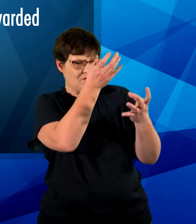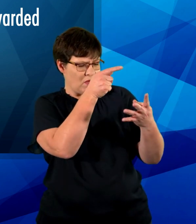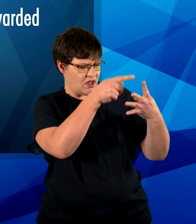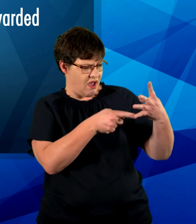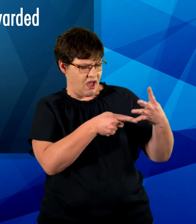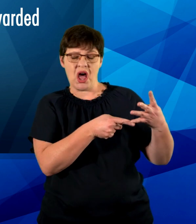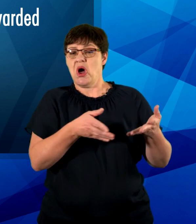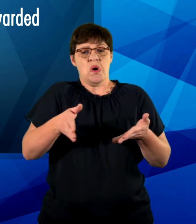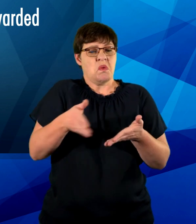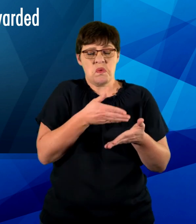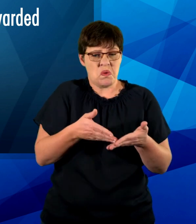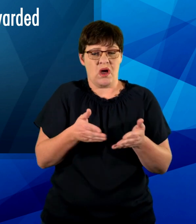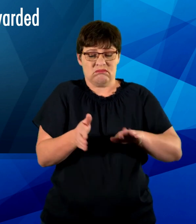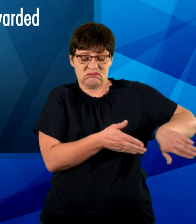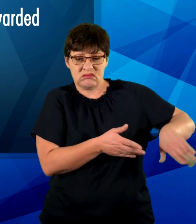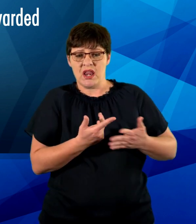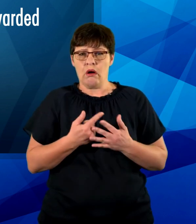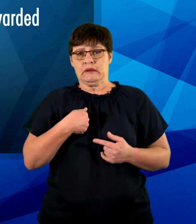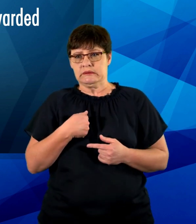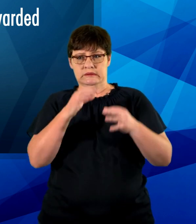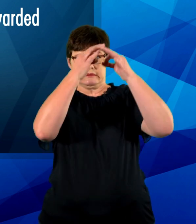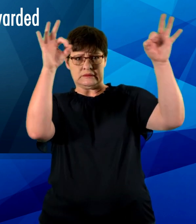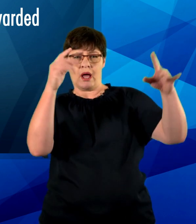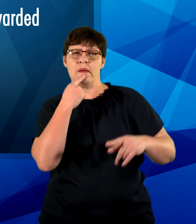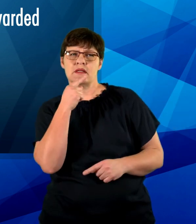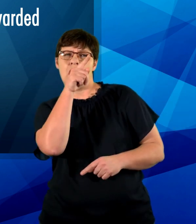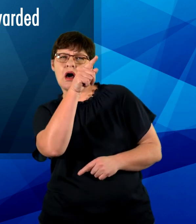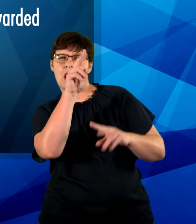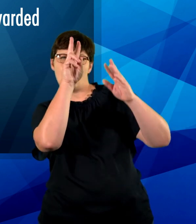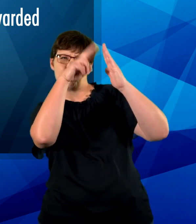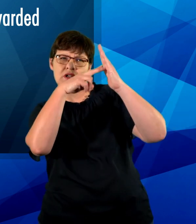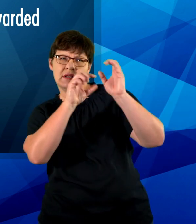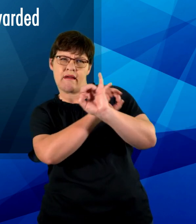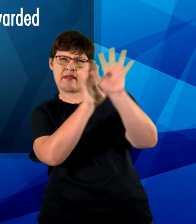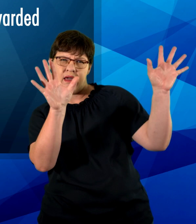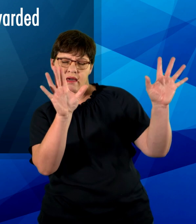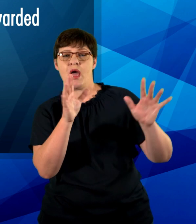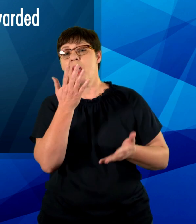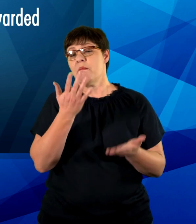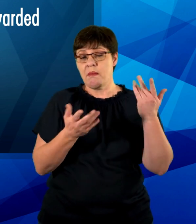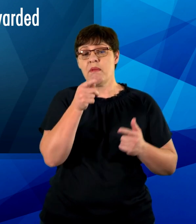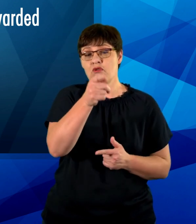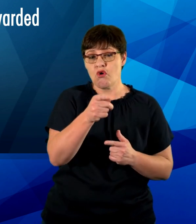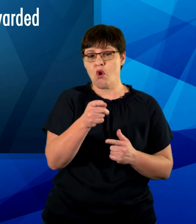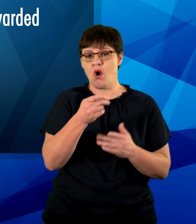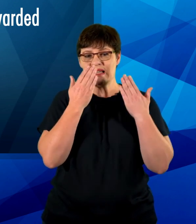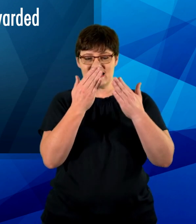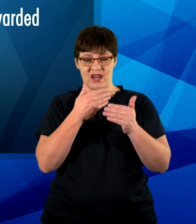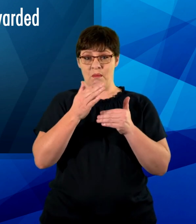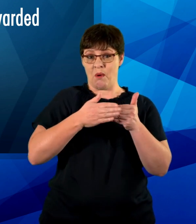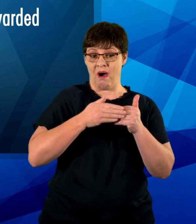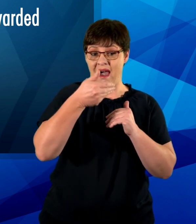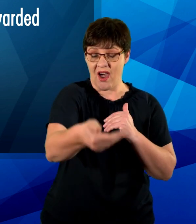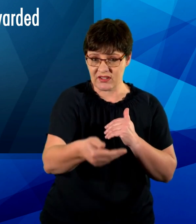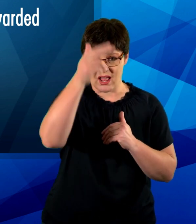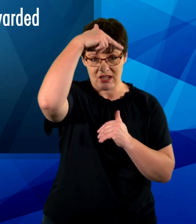for guidelines or requirements of the task. If you are a postgraduate student, it is advisable to consider the